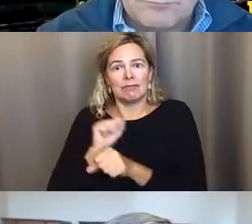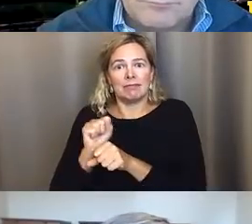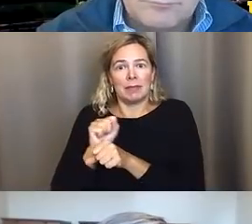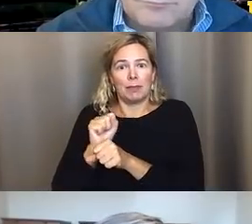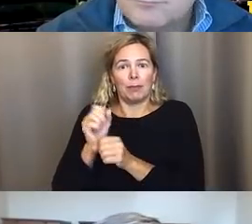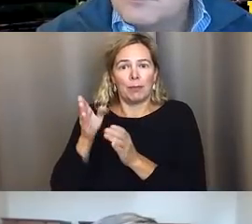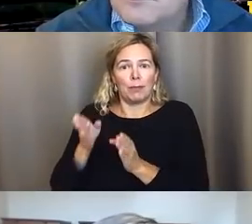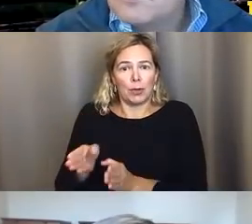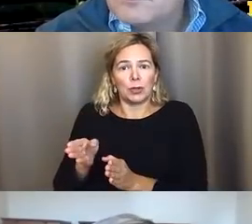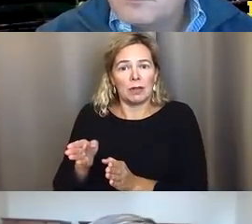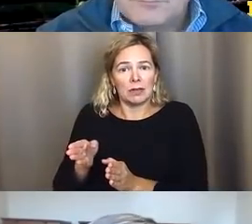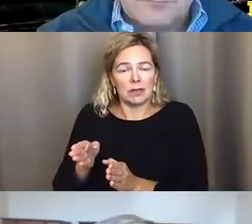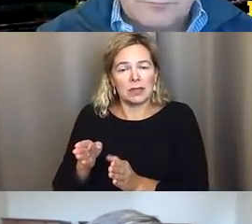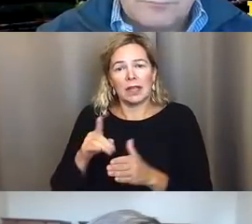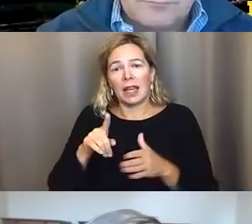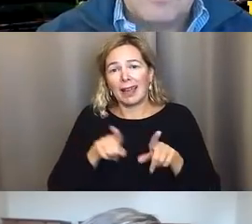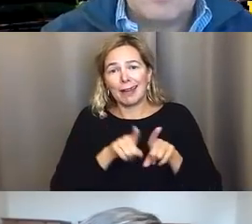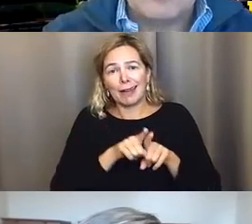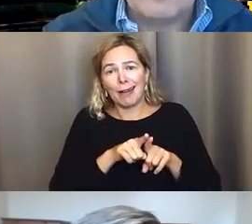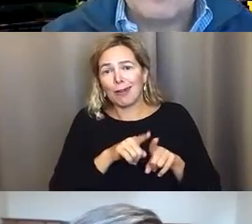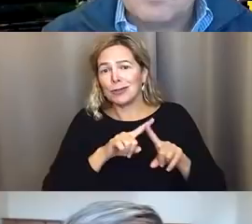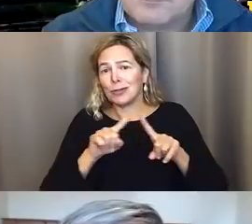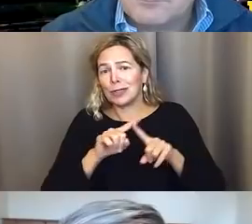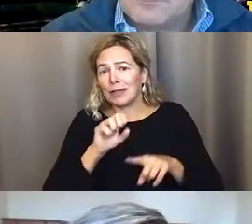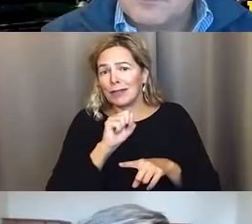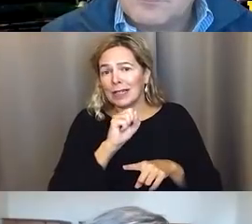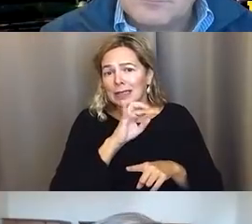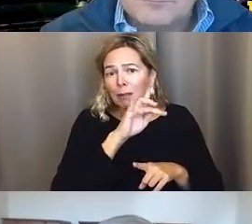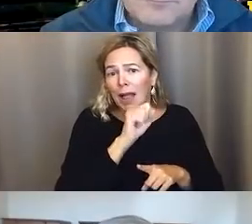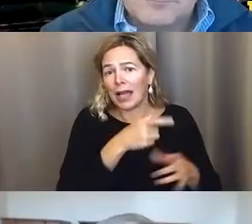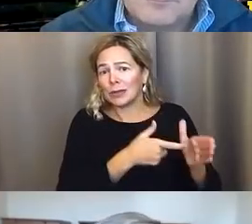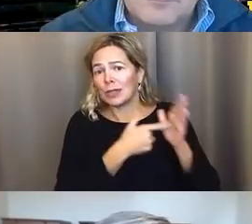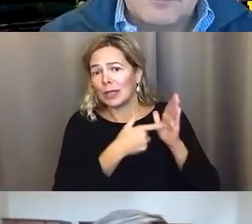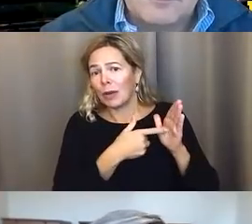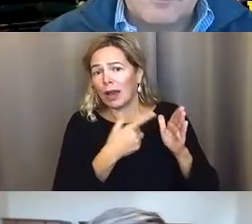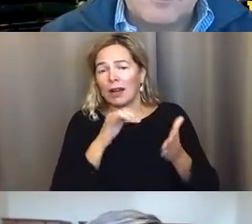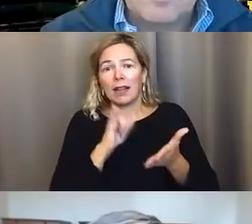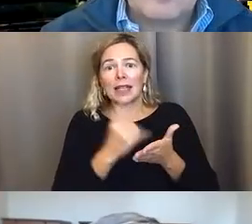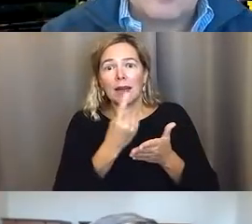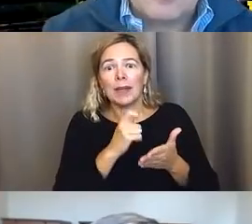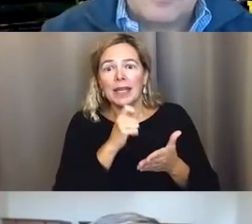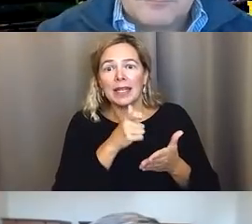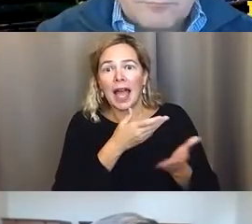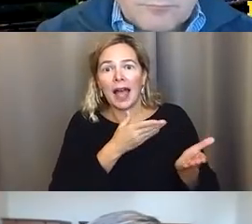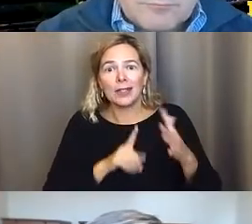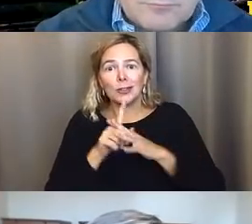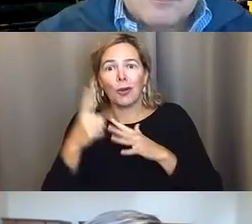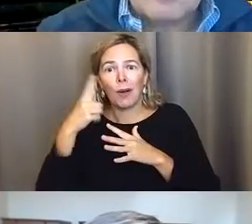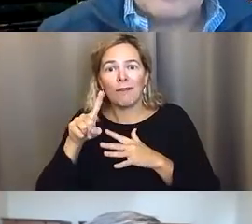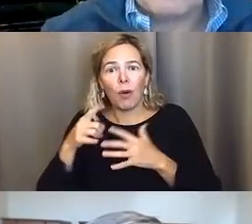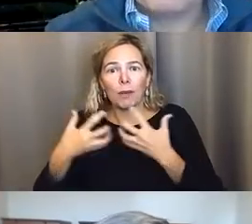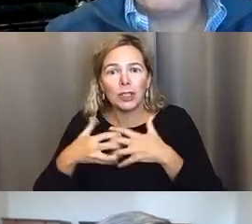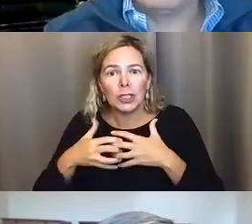of the other supply chain. And you never know when something, you know, won't show up, that a cassette for a machine won't show up and you have to use